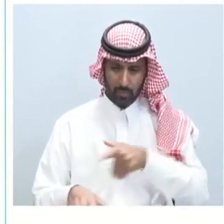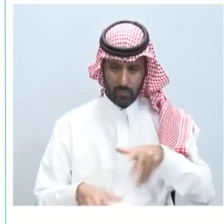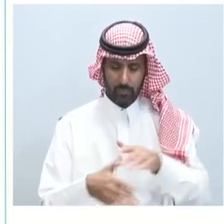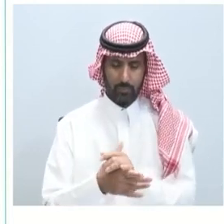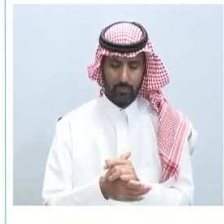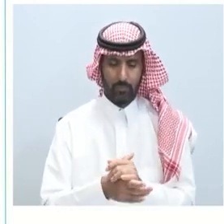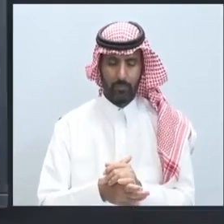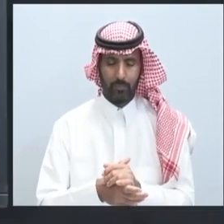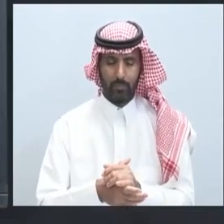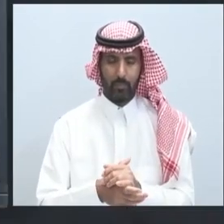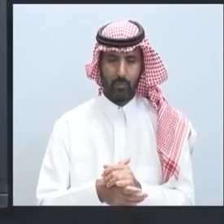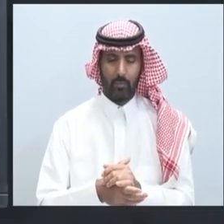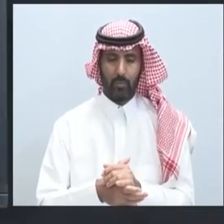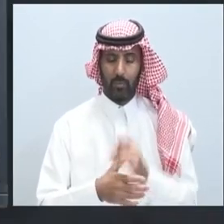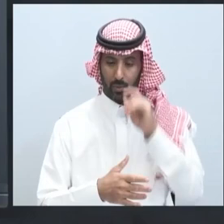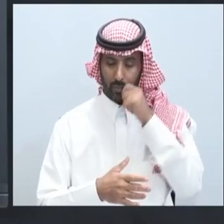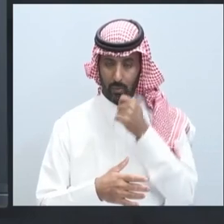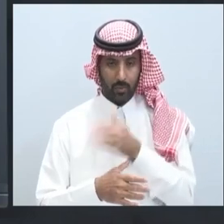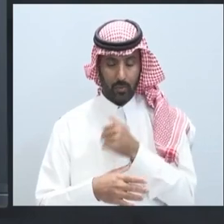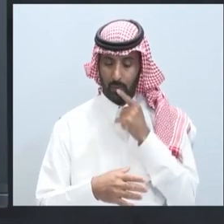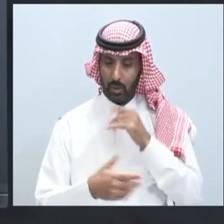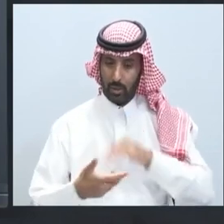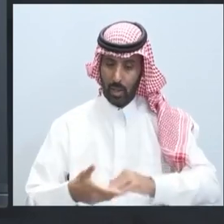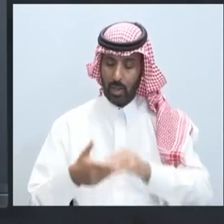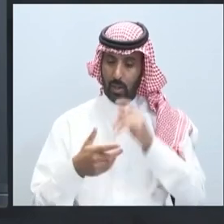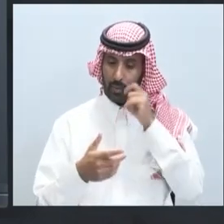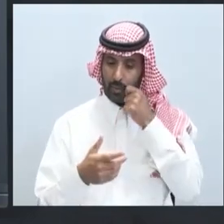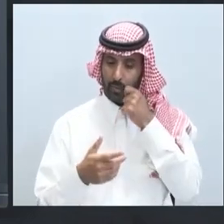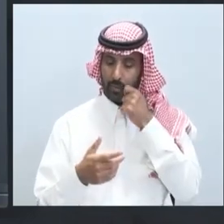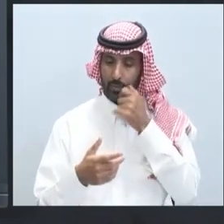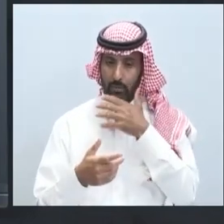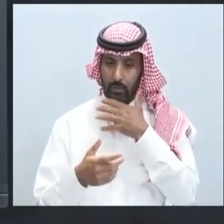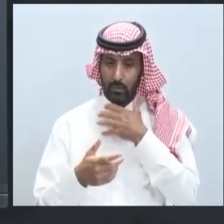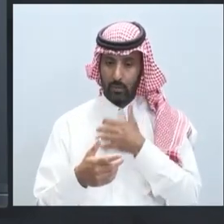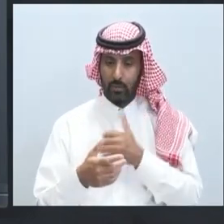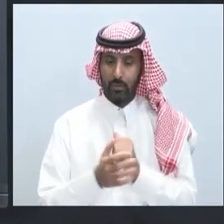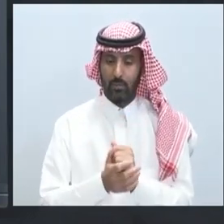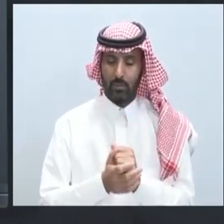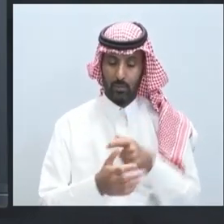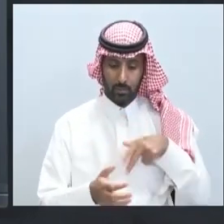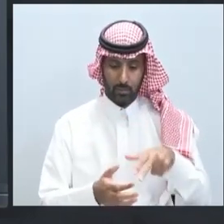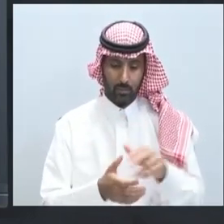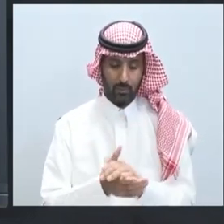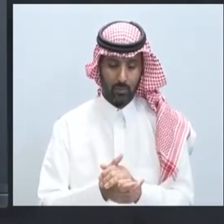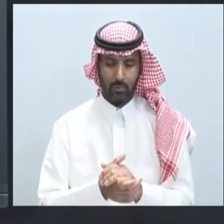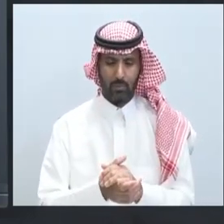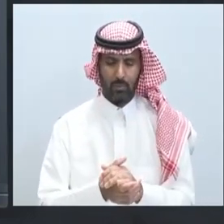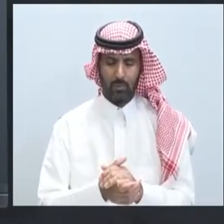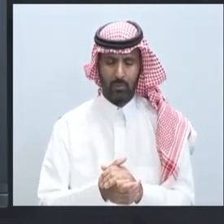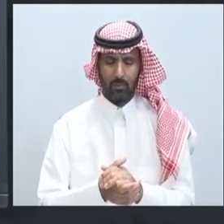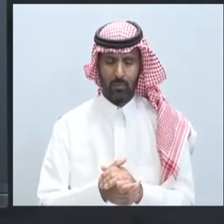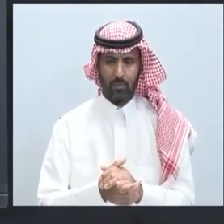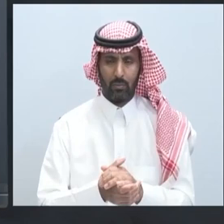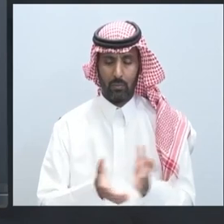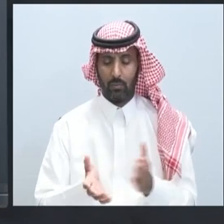flight. So he didn't help the man. He ignored him and went and rushed to the plane. Of course, he didn't. It's not